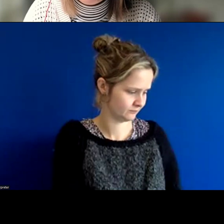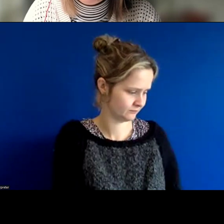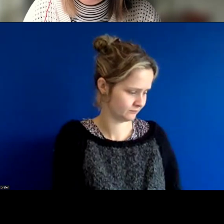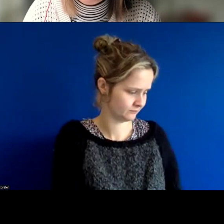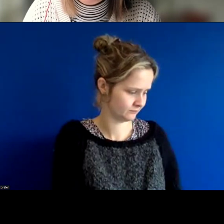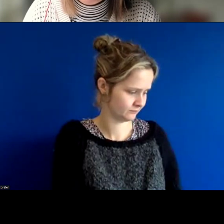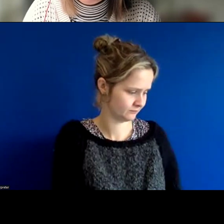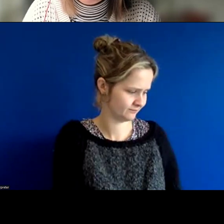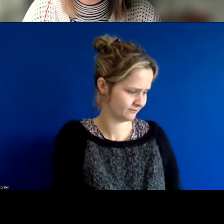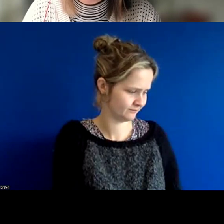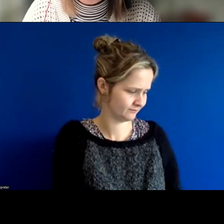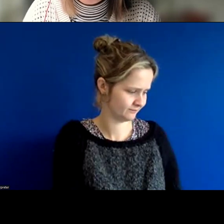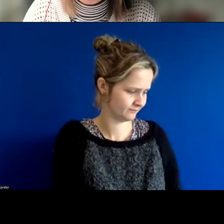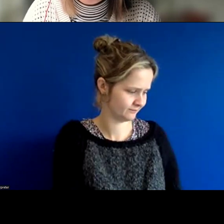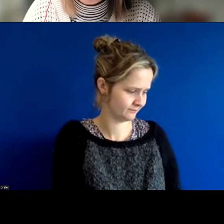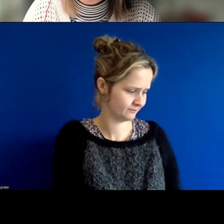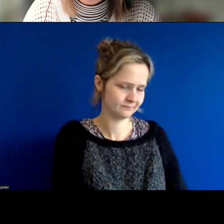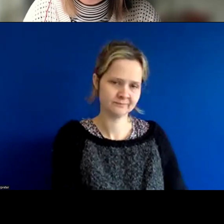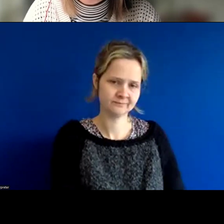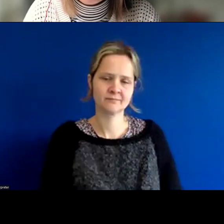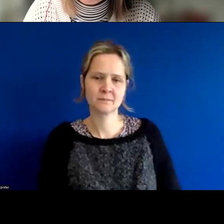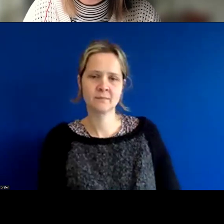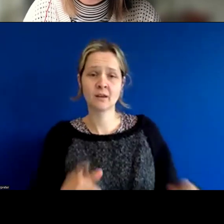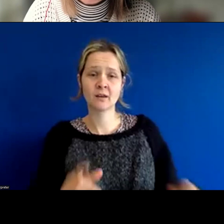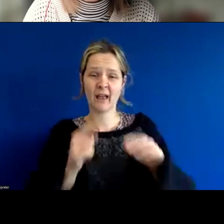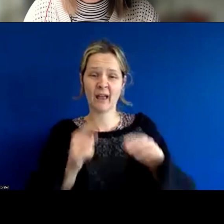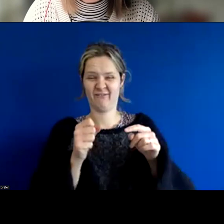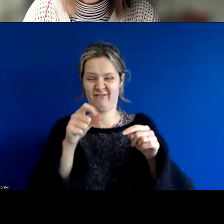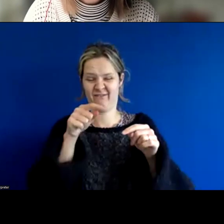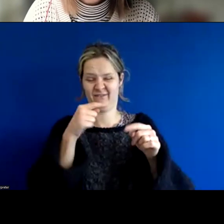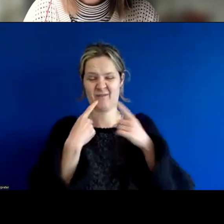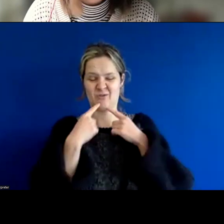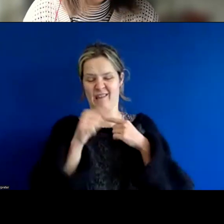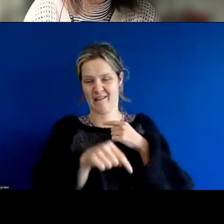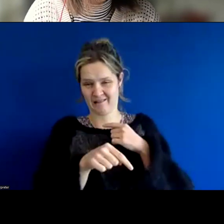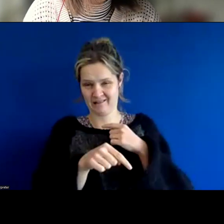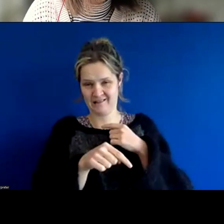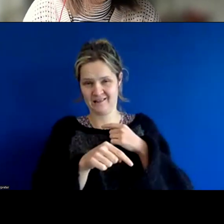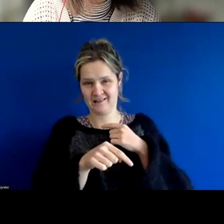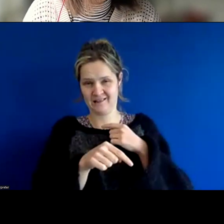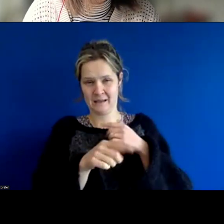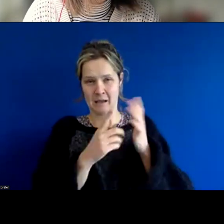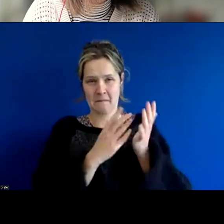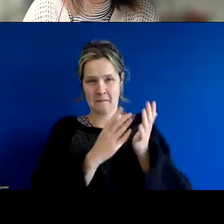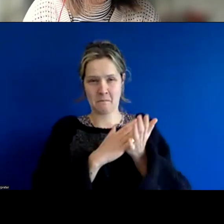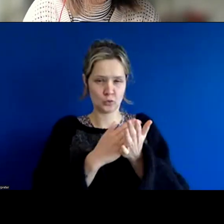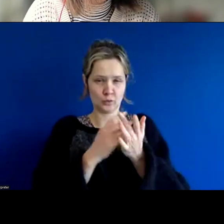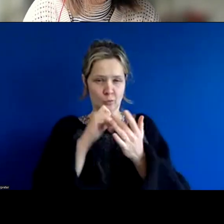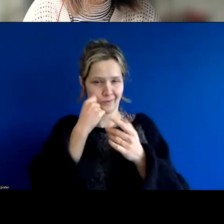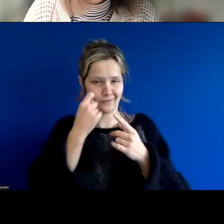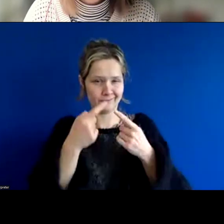Yeah. Right. I've got them here. Okay, but I don't know if it's going to share.